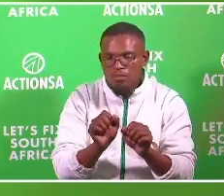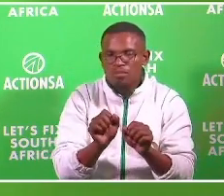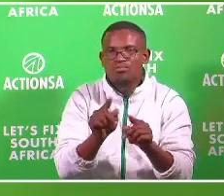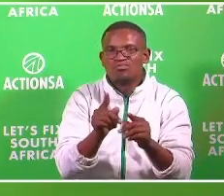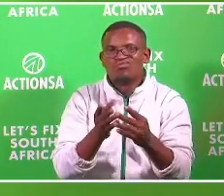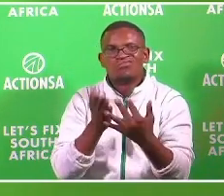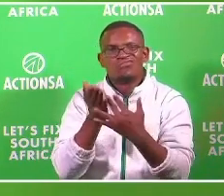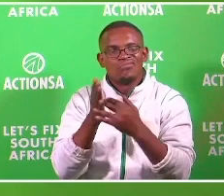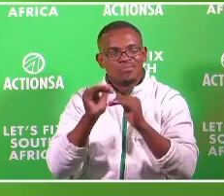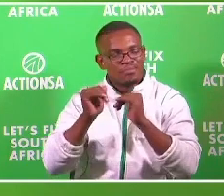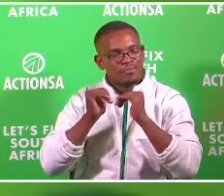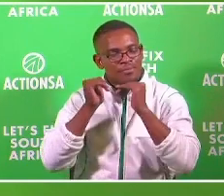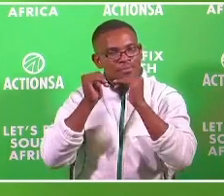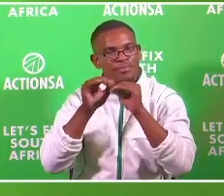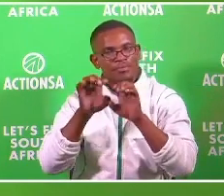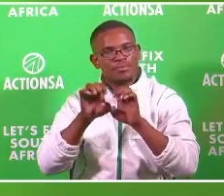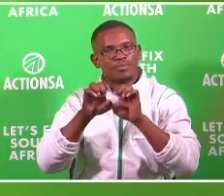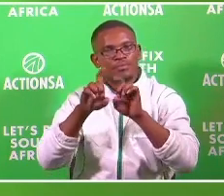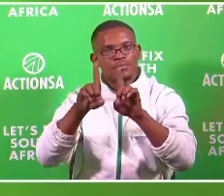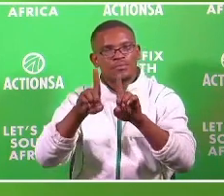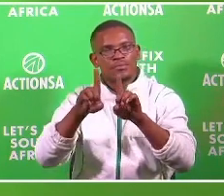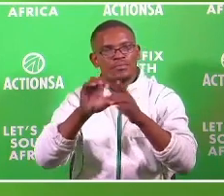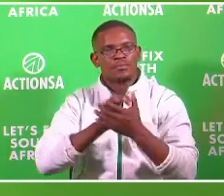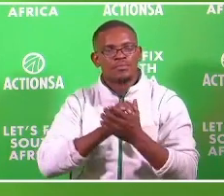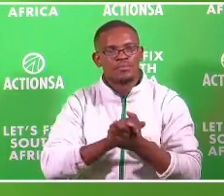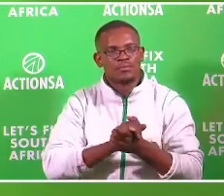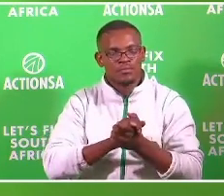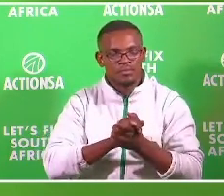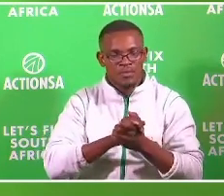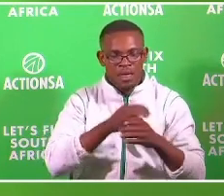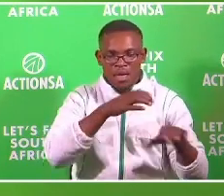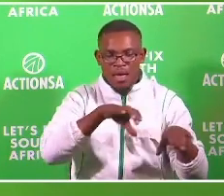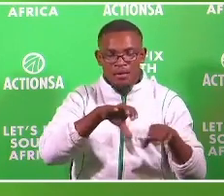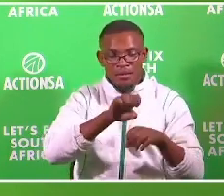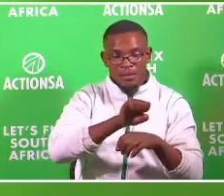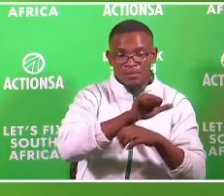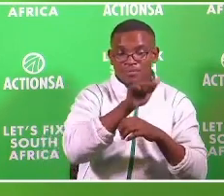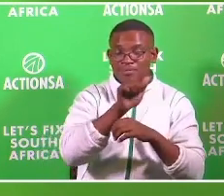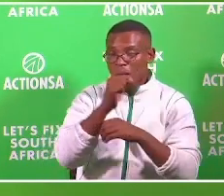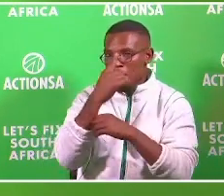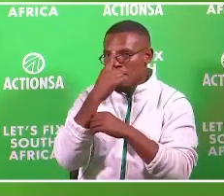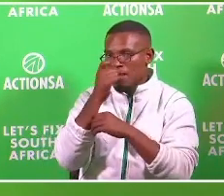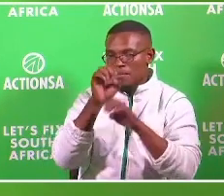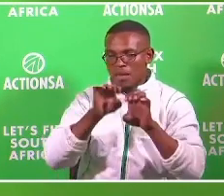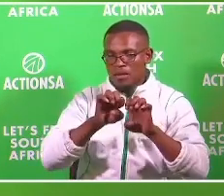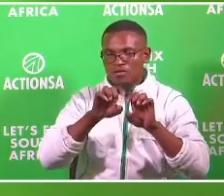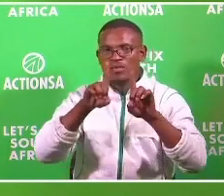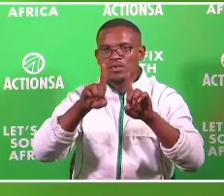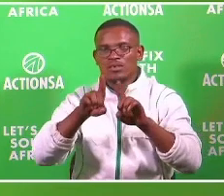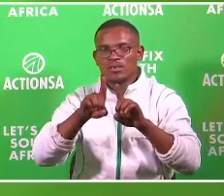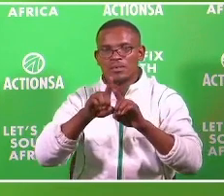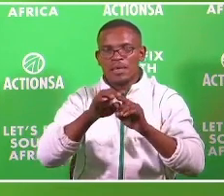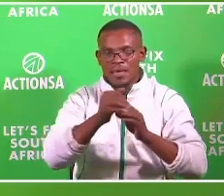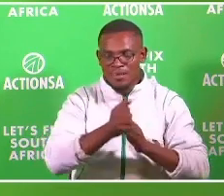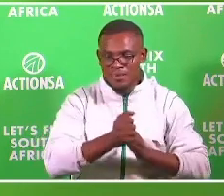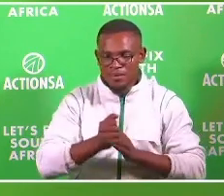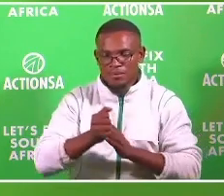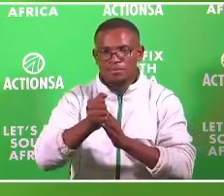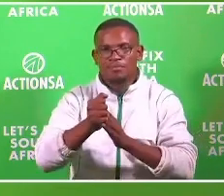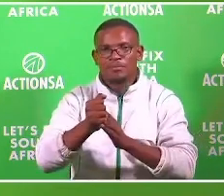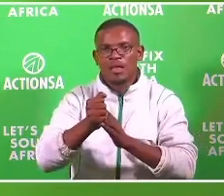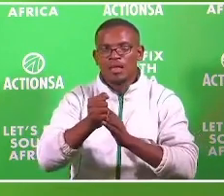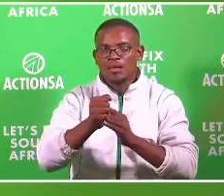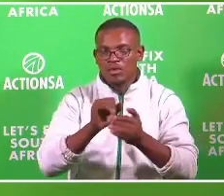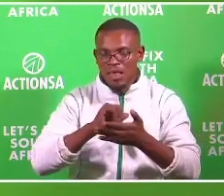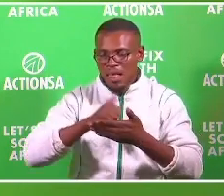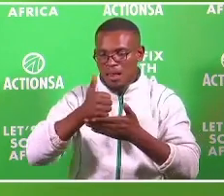access higher education. ActionSA believes that education is the key to helping people out